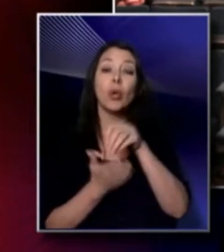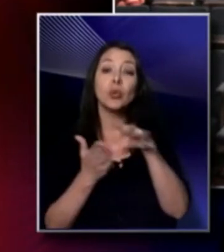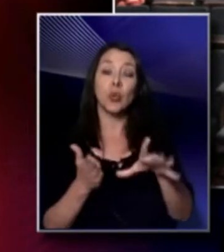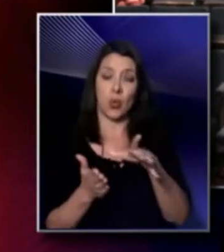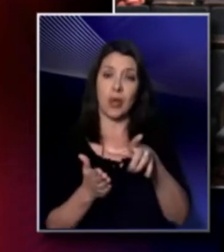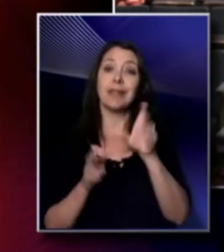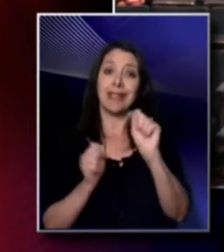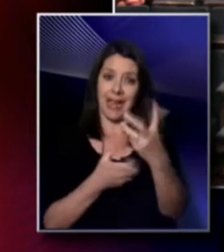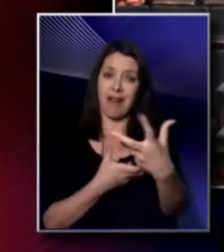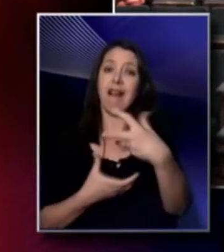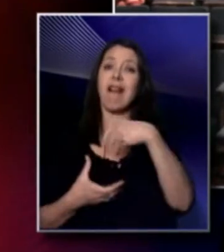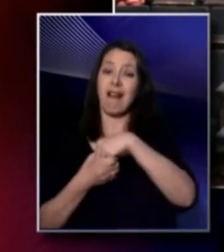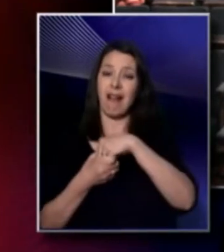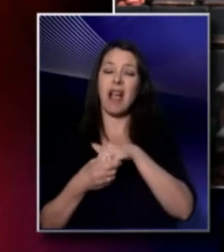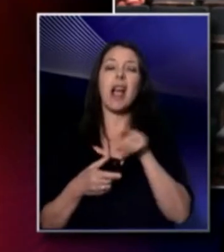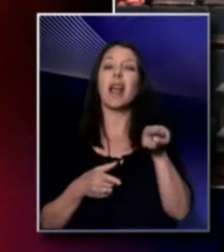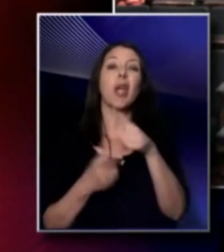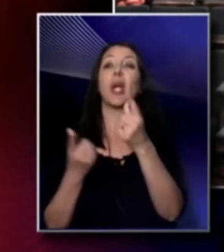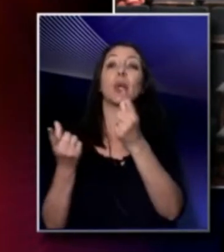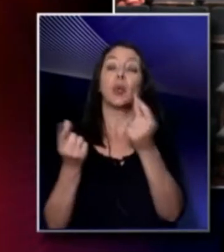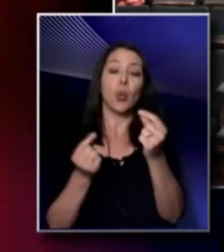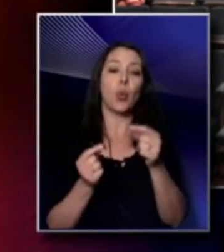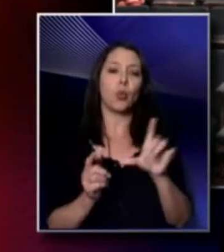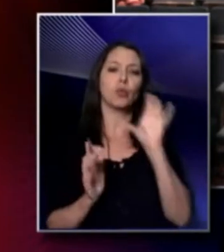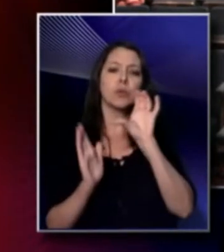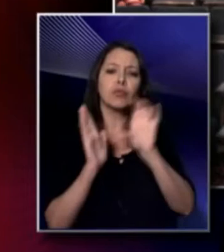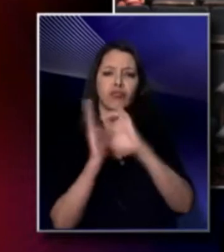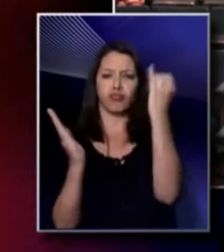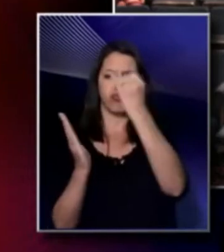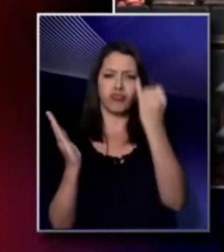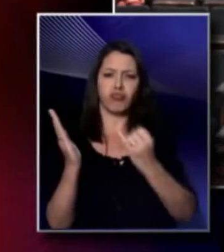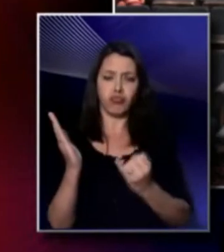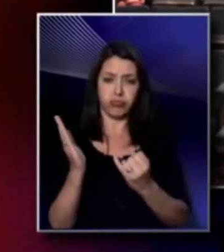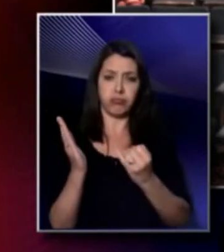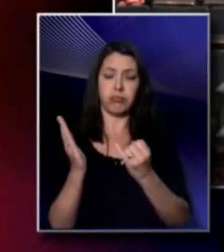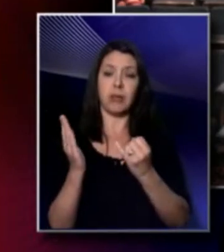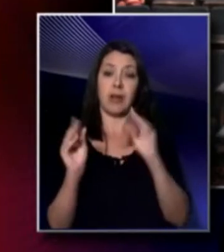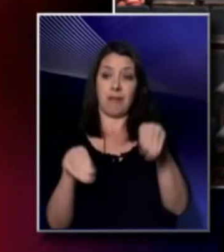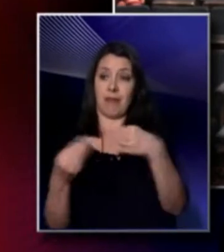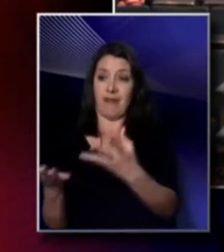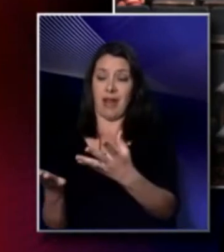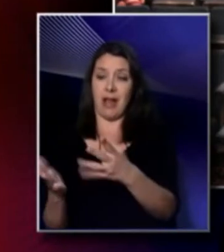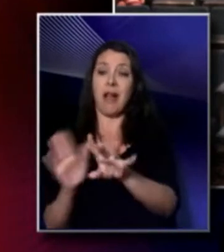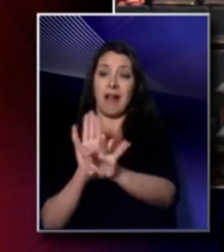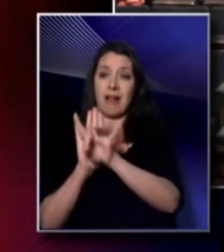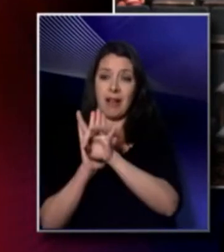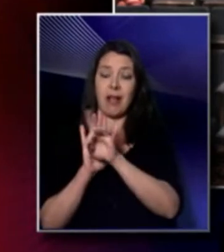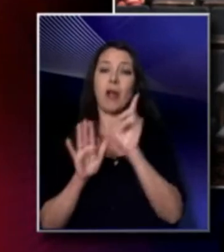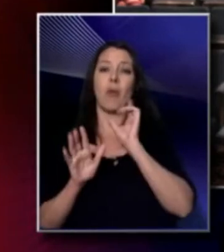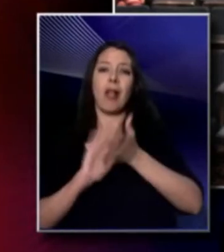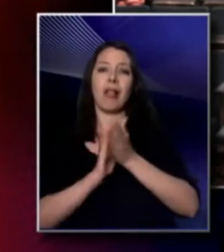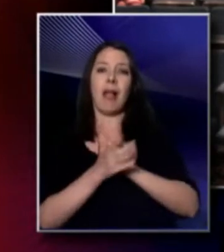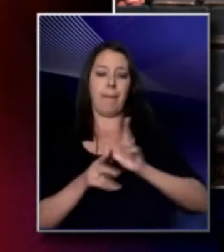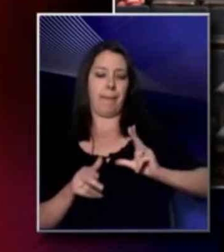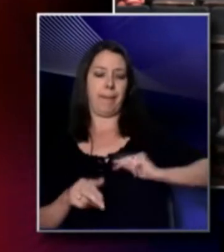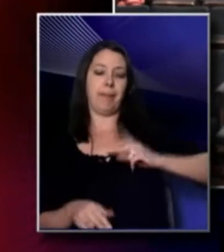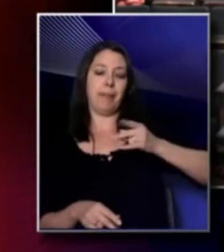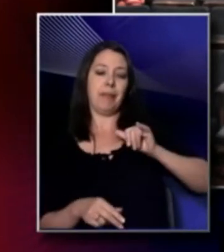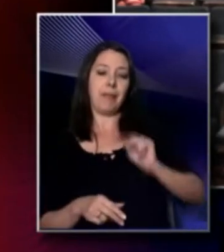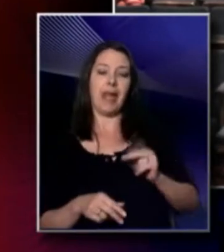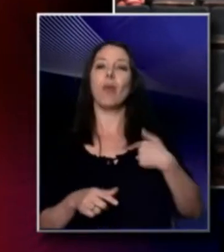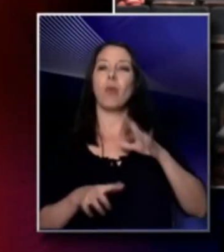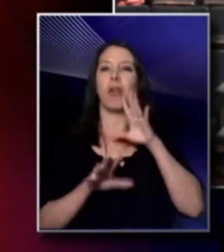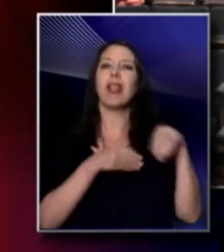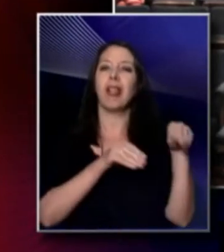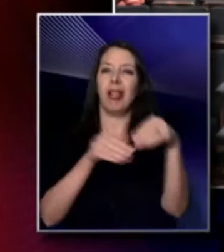providing artwork that we can put into a pin and sell. And so right now we are doing that through